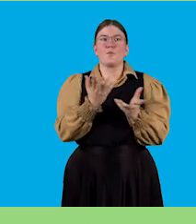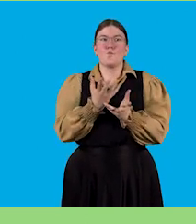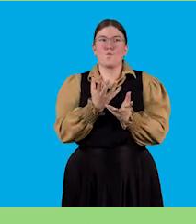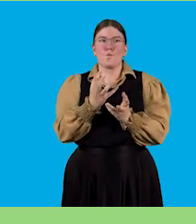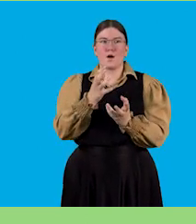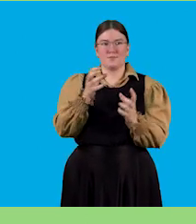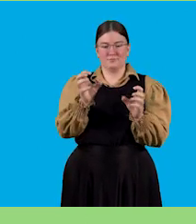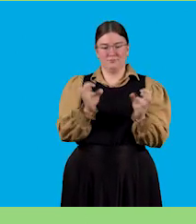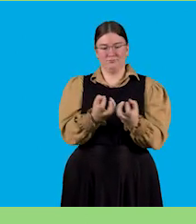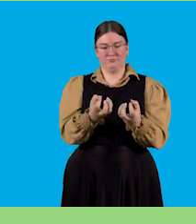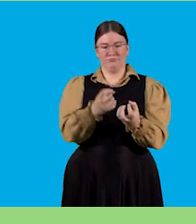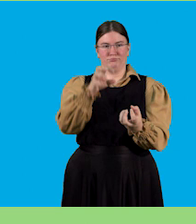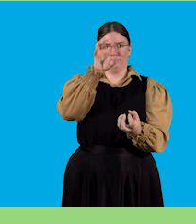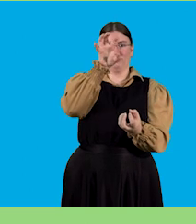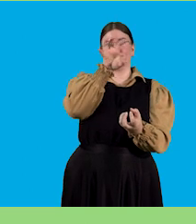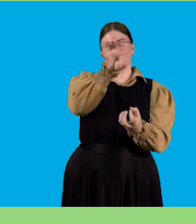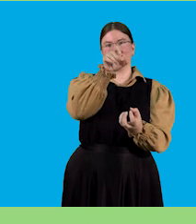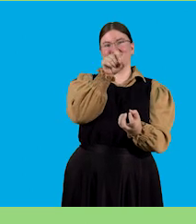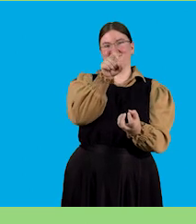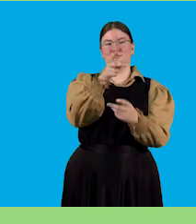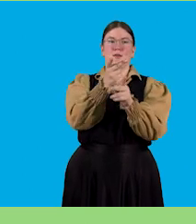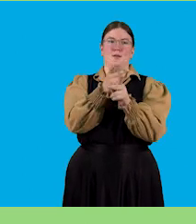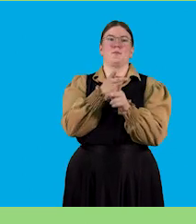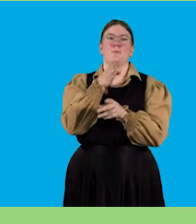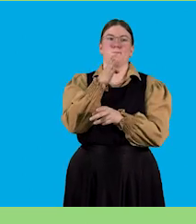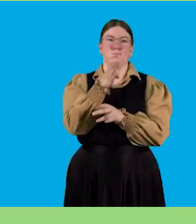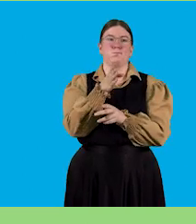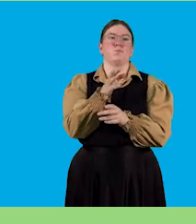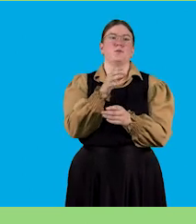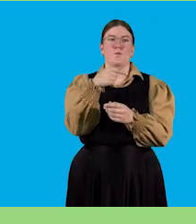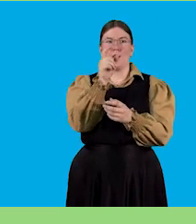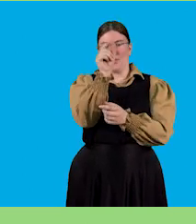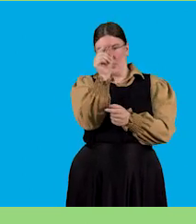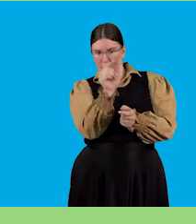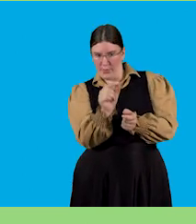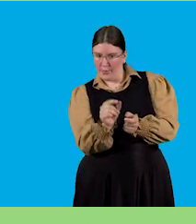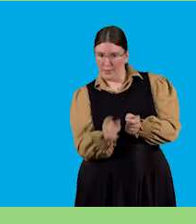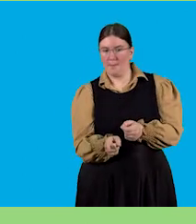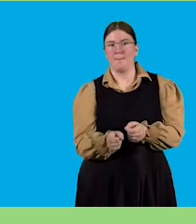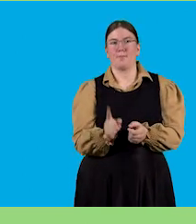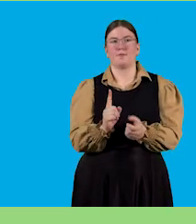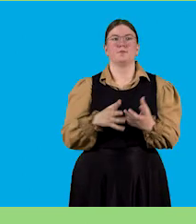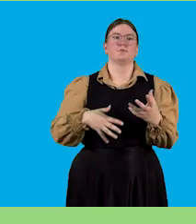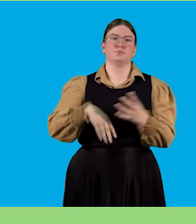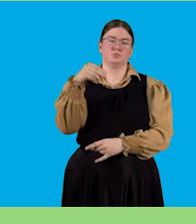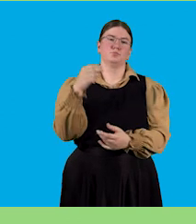sperm duct and then will pass through the urethra.